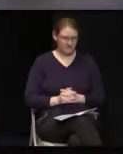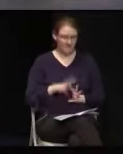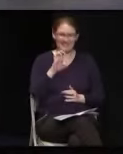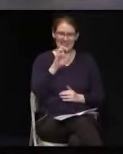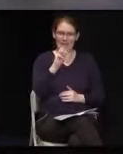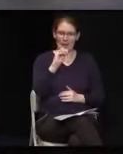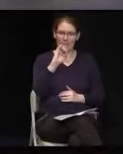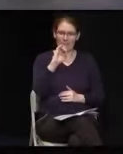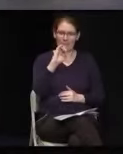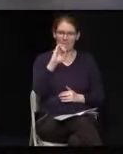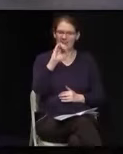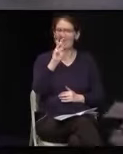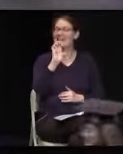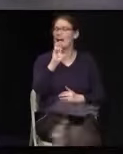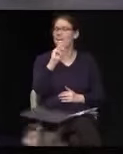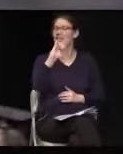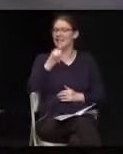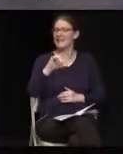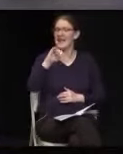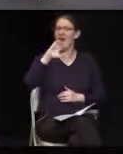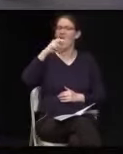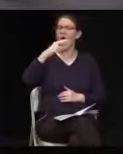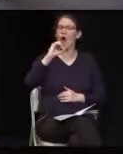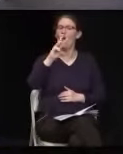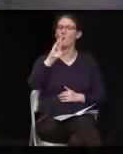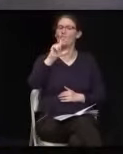Emily Howington, cum laude.